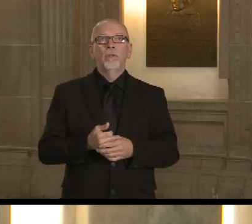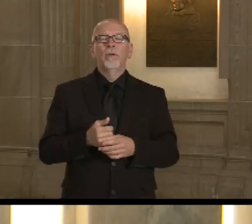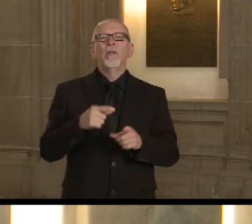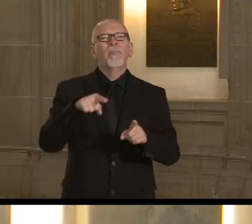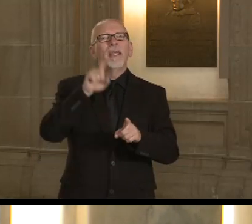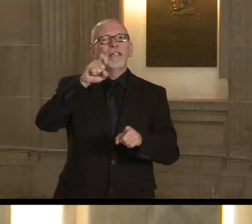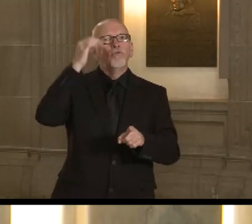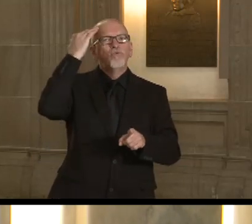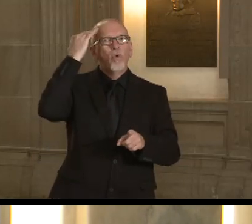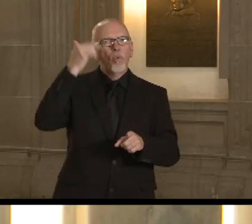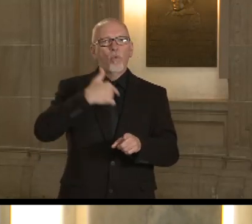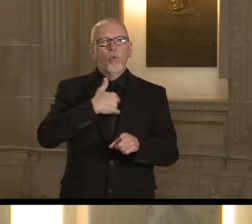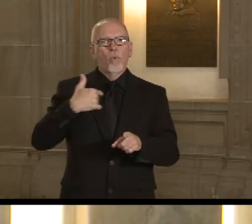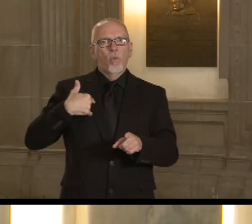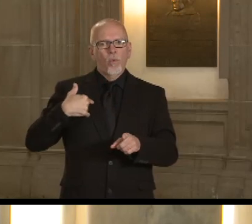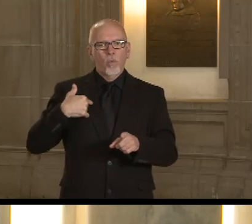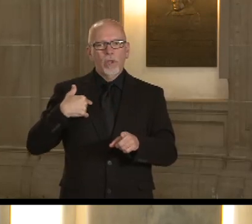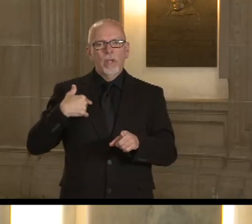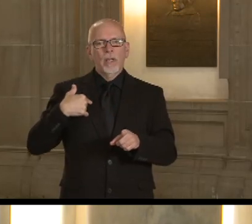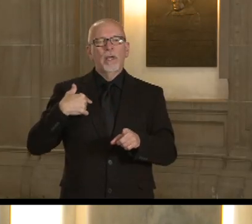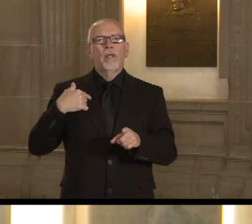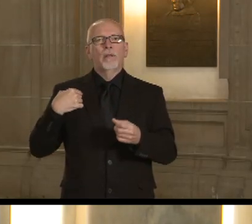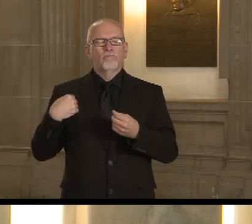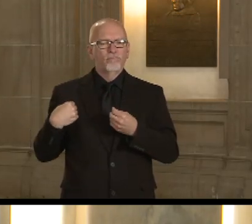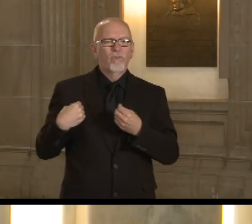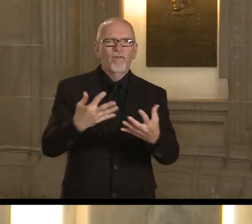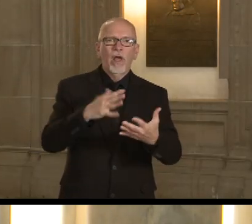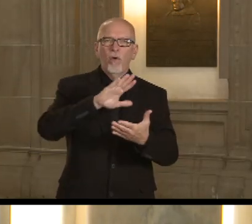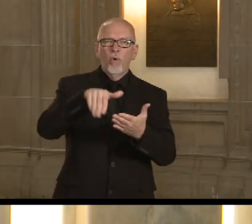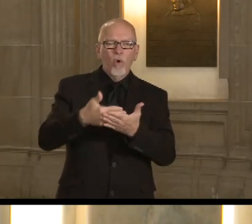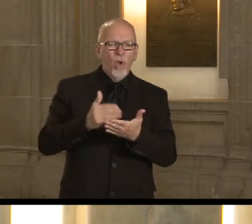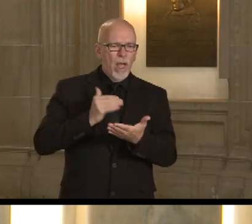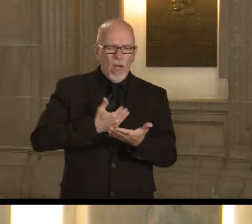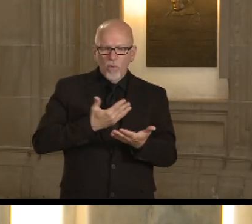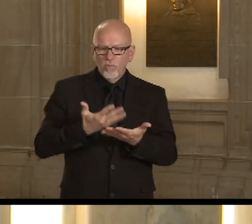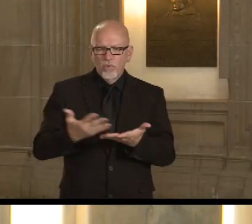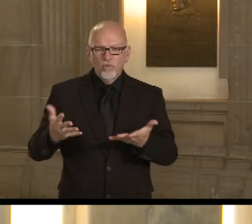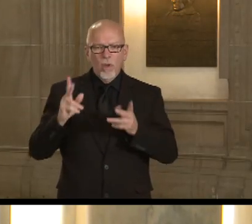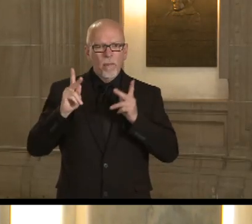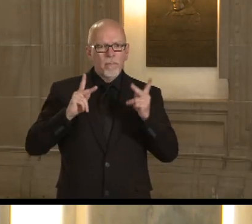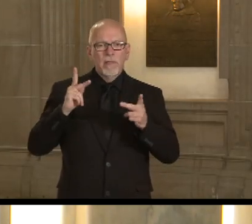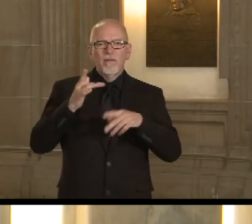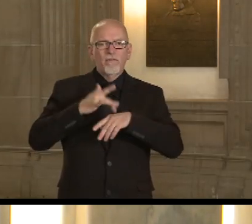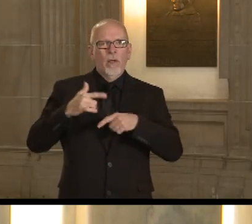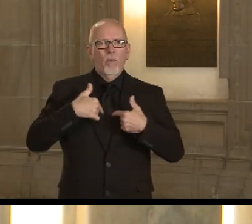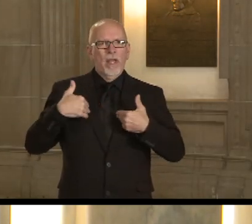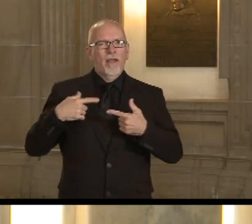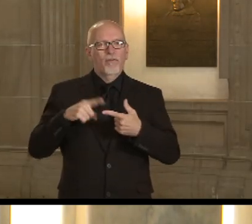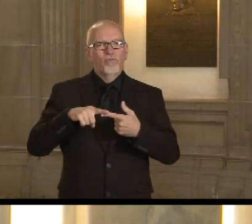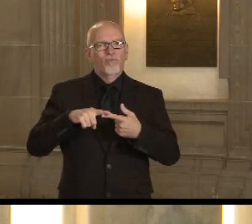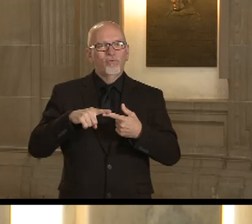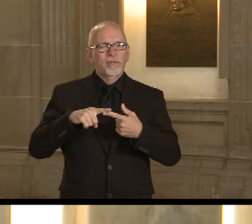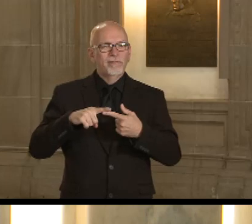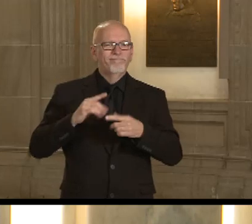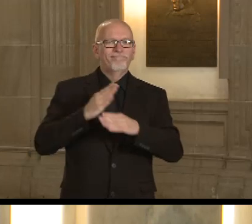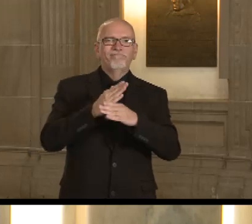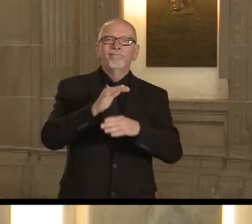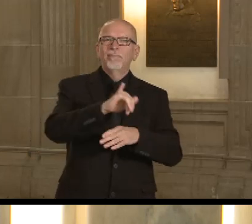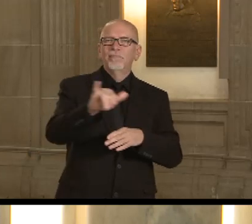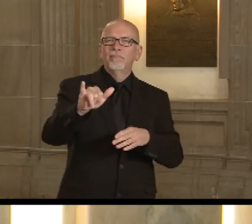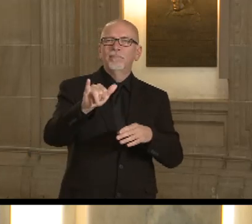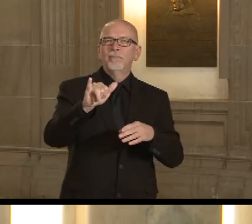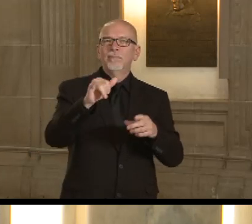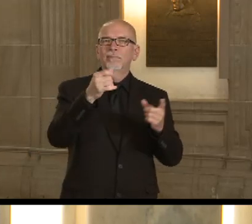know that we are pouring in all of the resources available to meet those flashpoints.